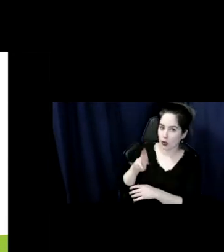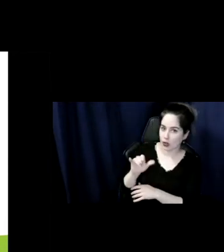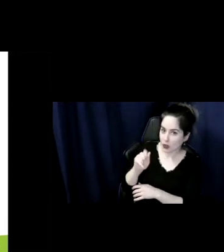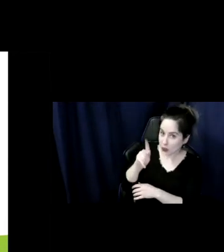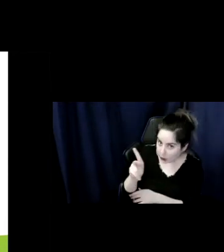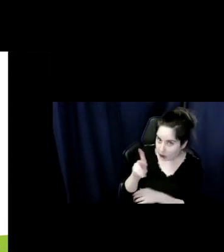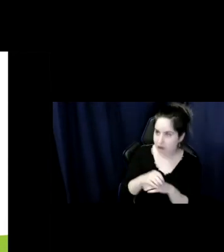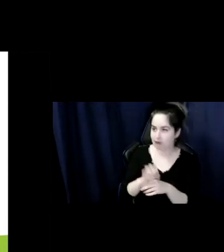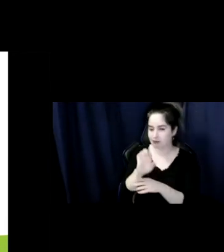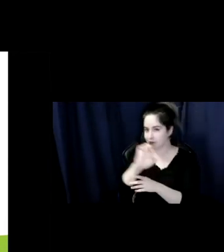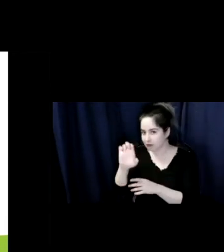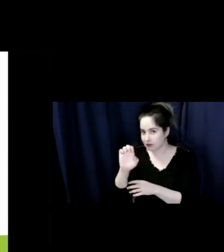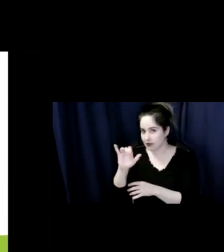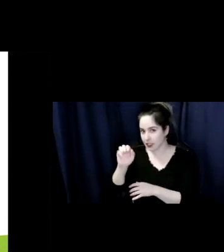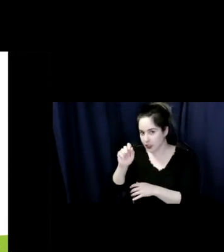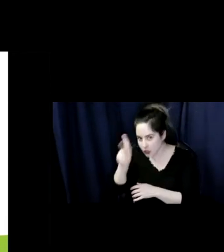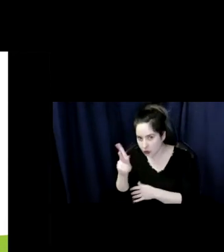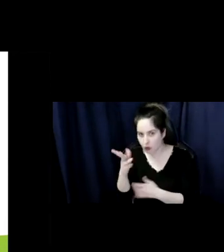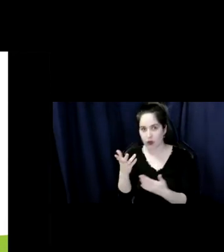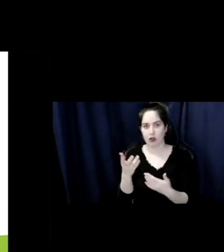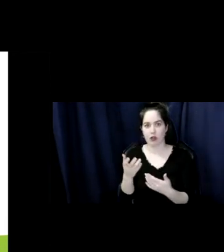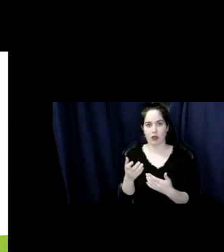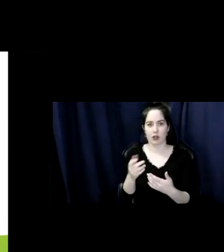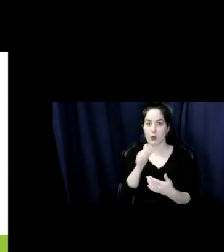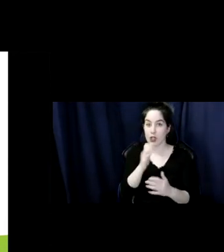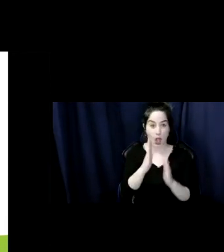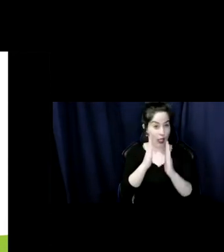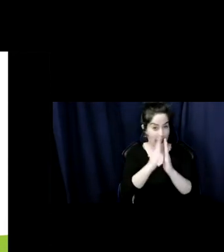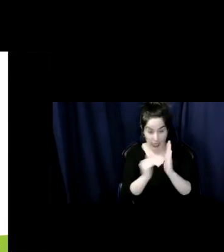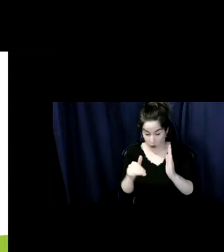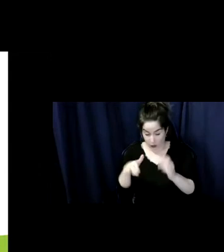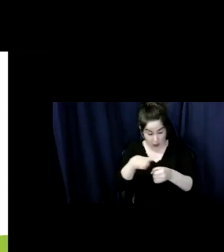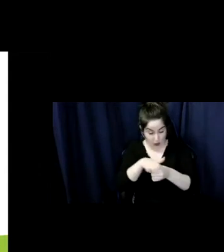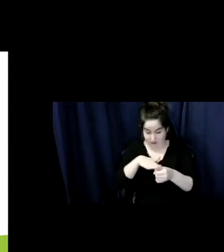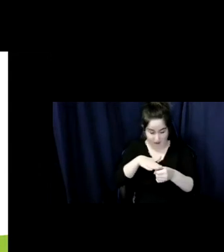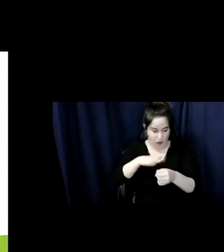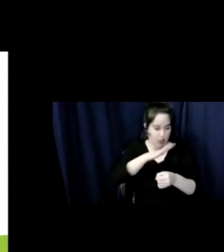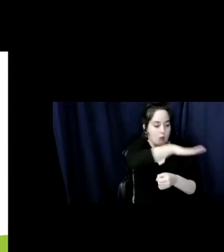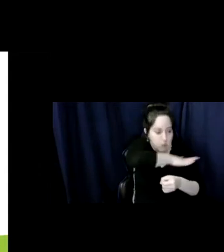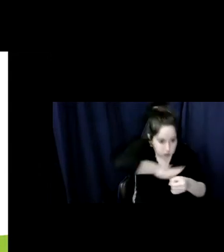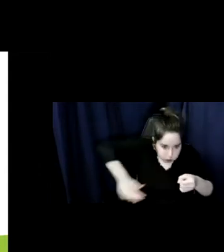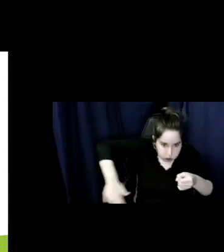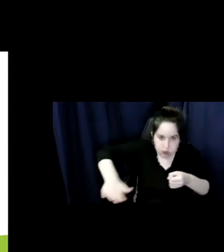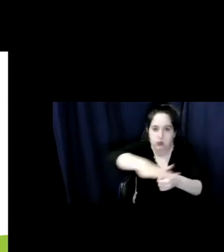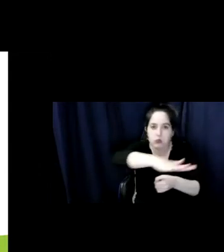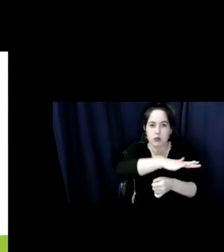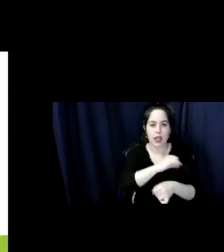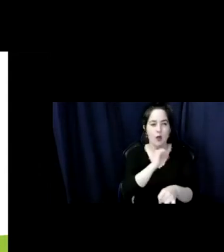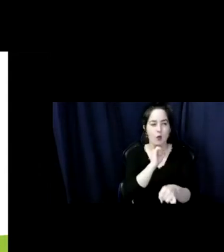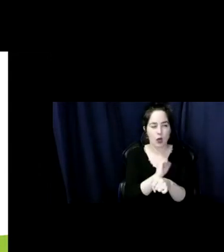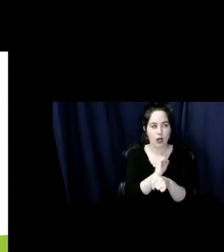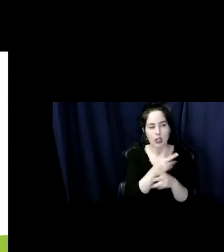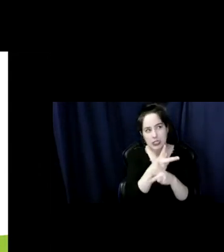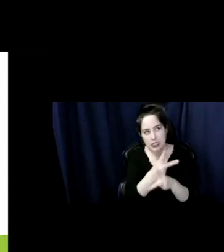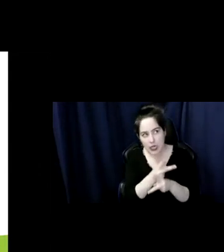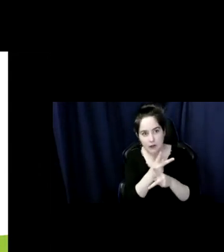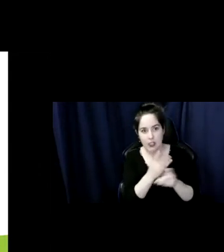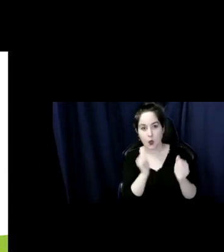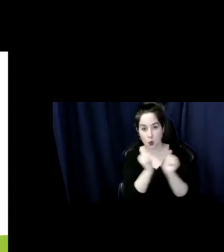York, and really wanting to work carefully and work mindfully with